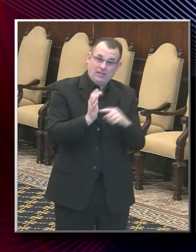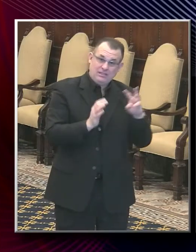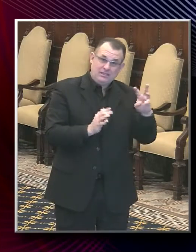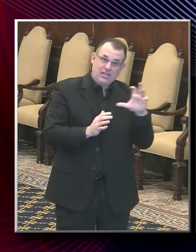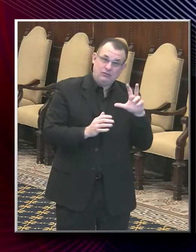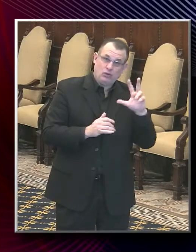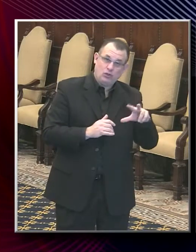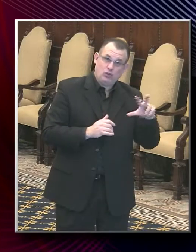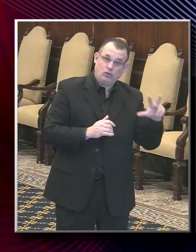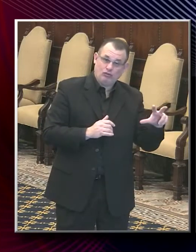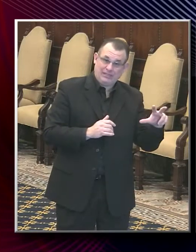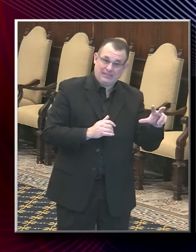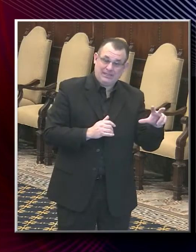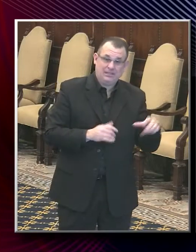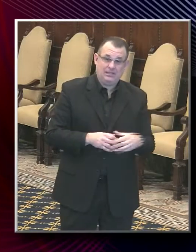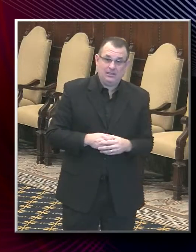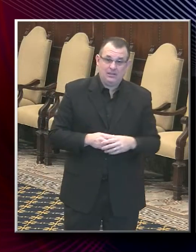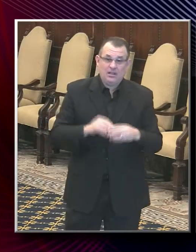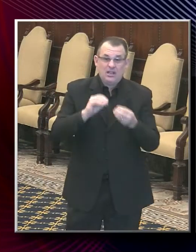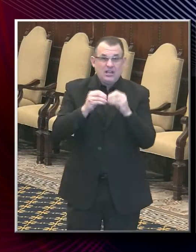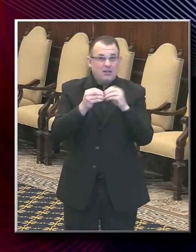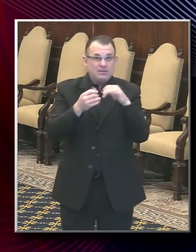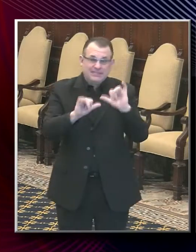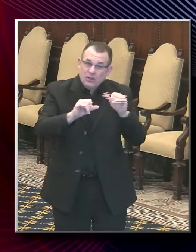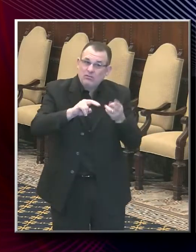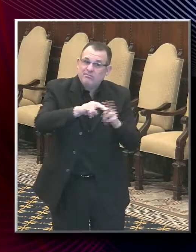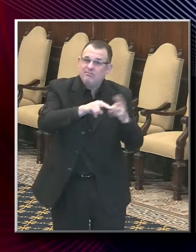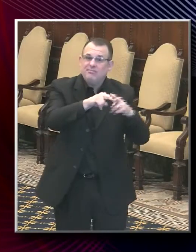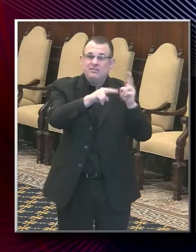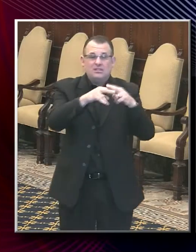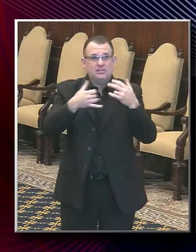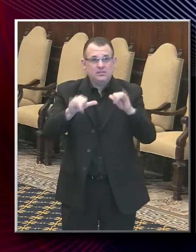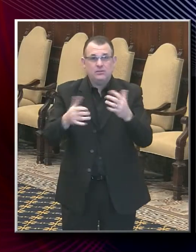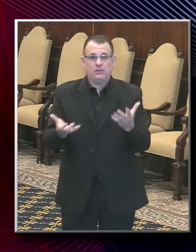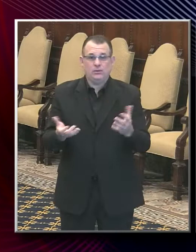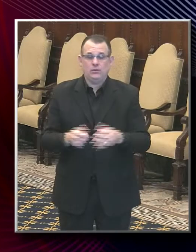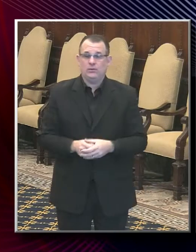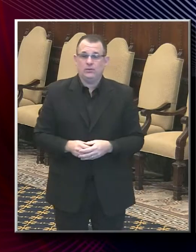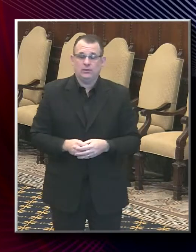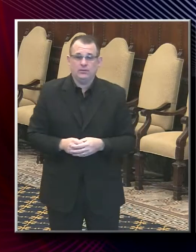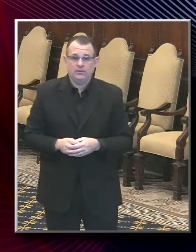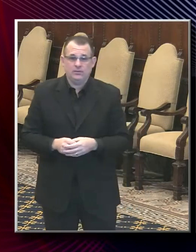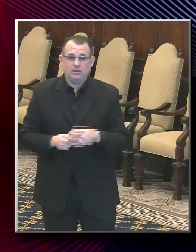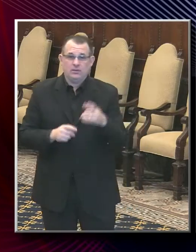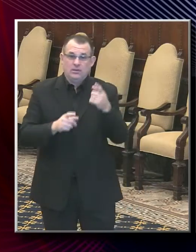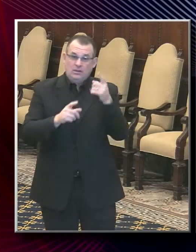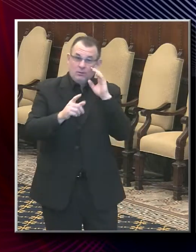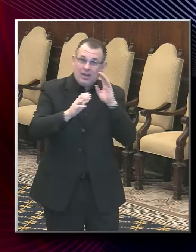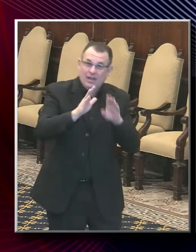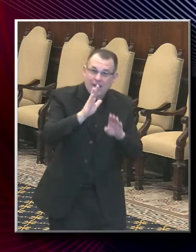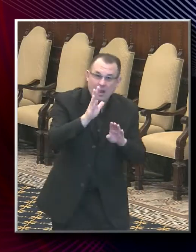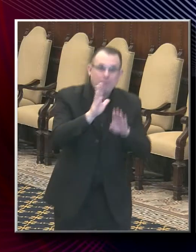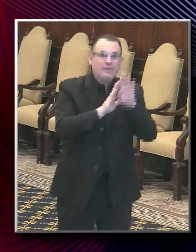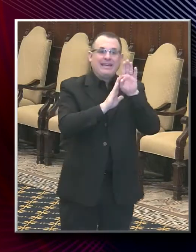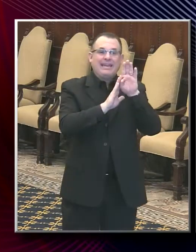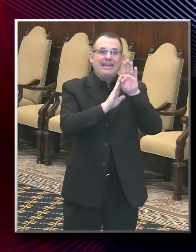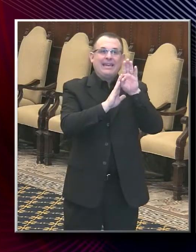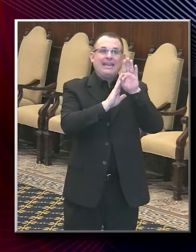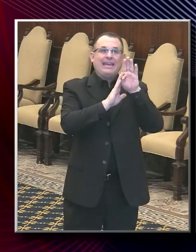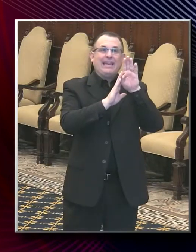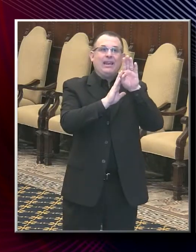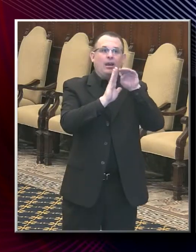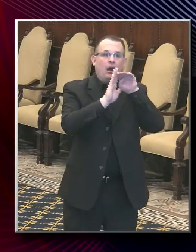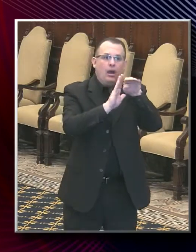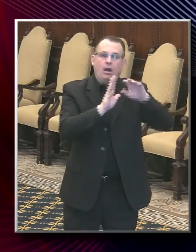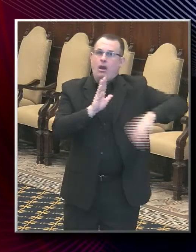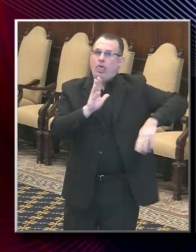1,633. That number is still increasing. So we're not at the peak yet, and I can't say when we will be at the peak as far as the hospital surge